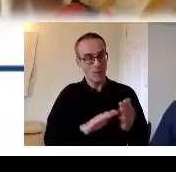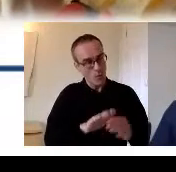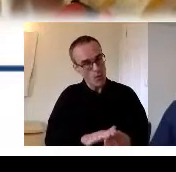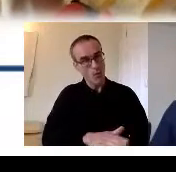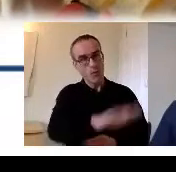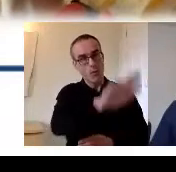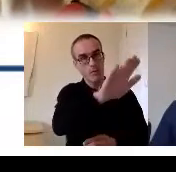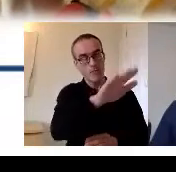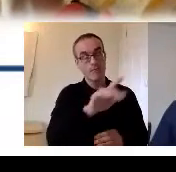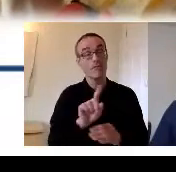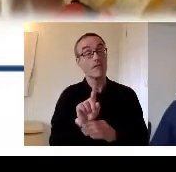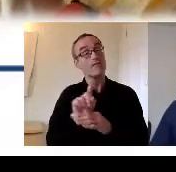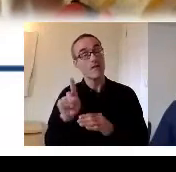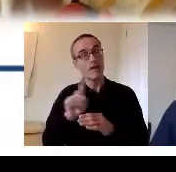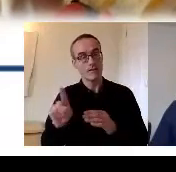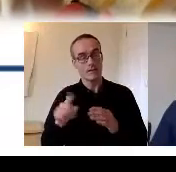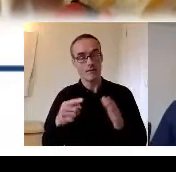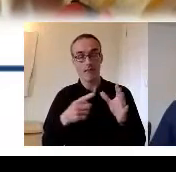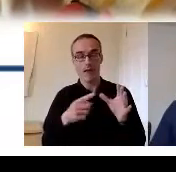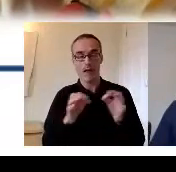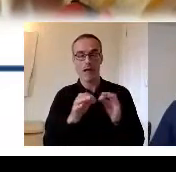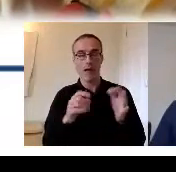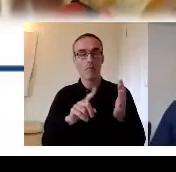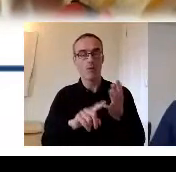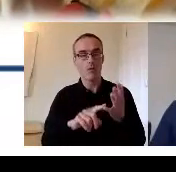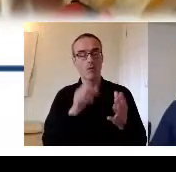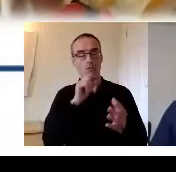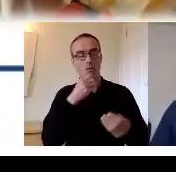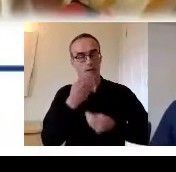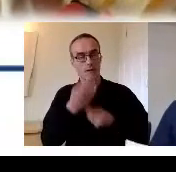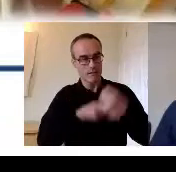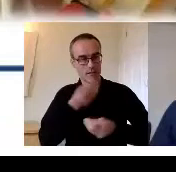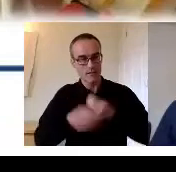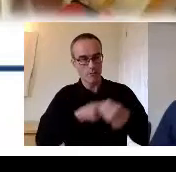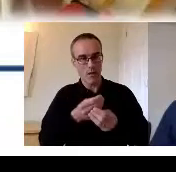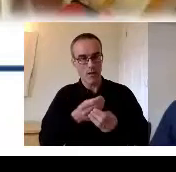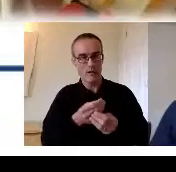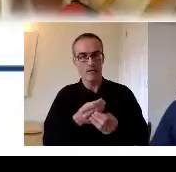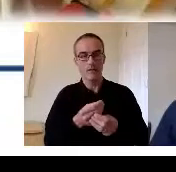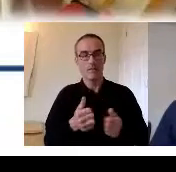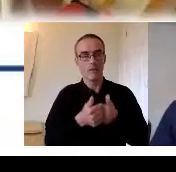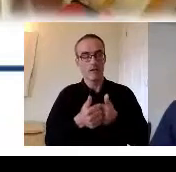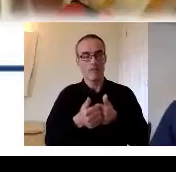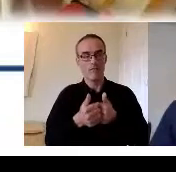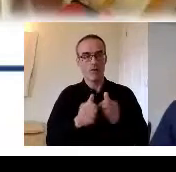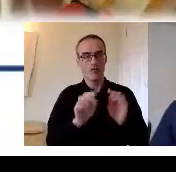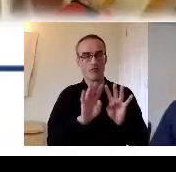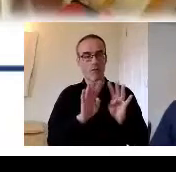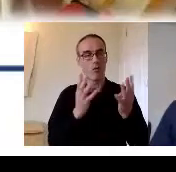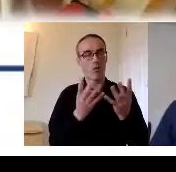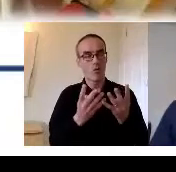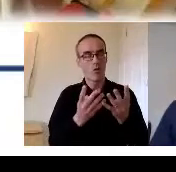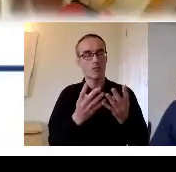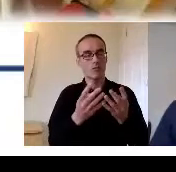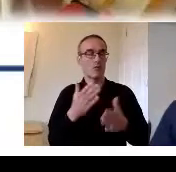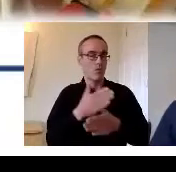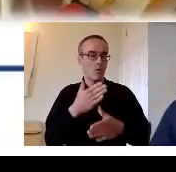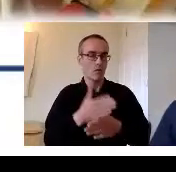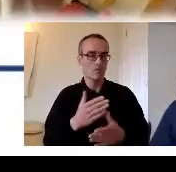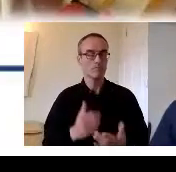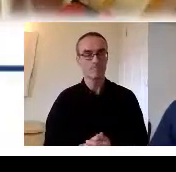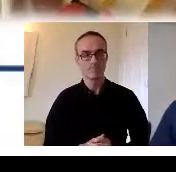from later, is part of that group as well. And we're grateful for all his support on that as well. Thank